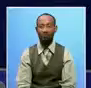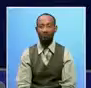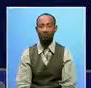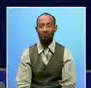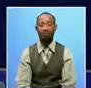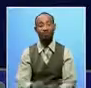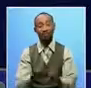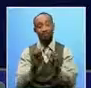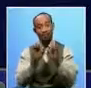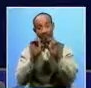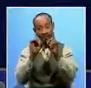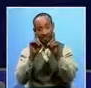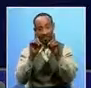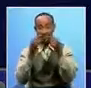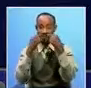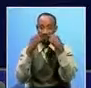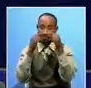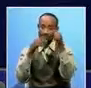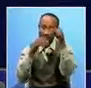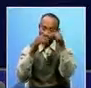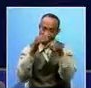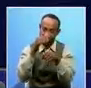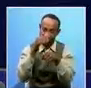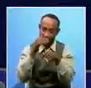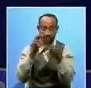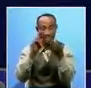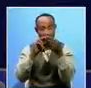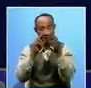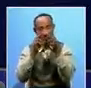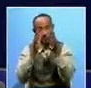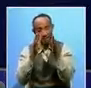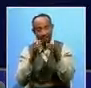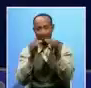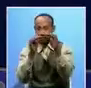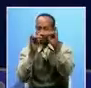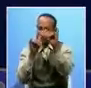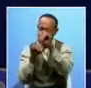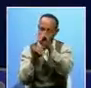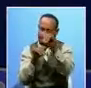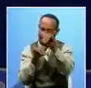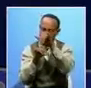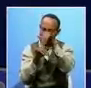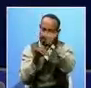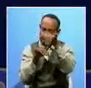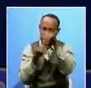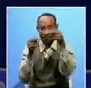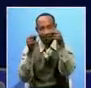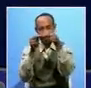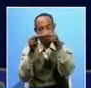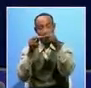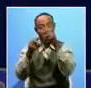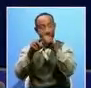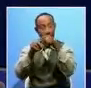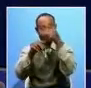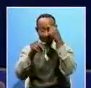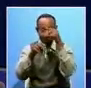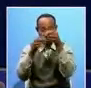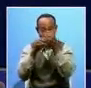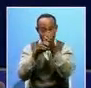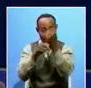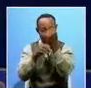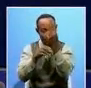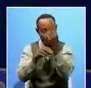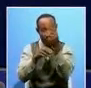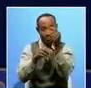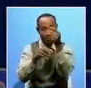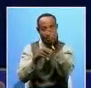Now, education news in detail. Education stakeholders have called for standardized contact time for grade 12 GCE candidates to